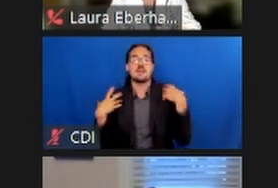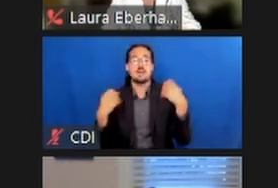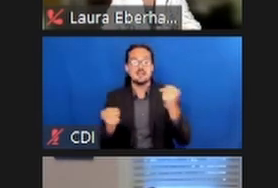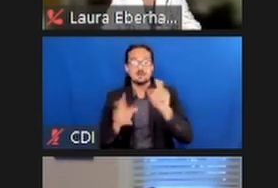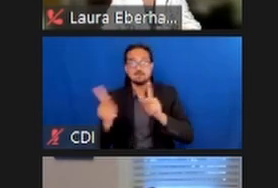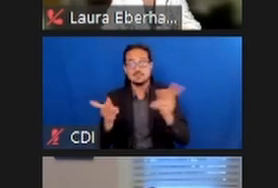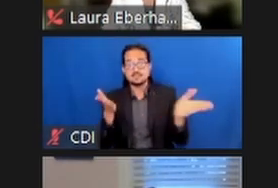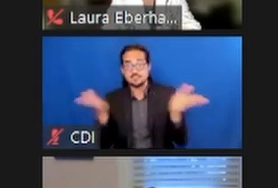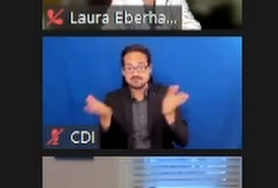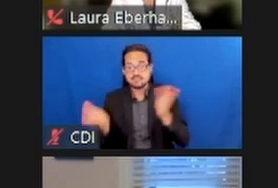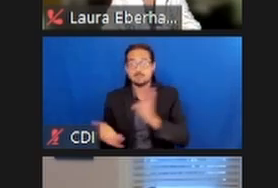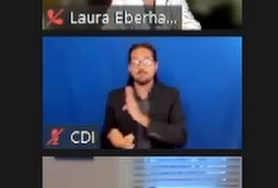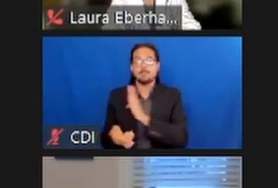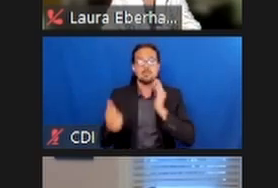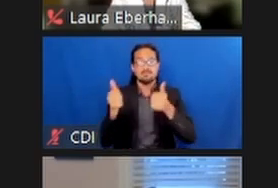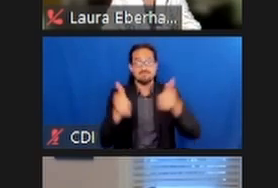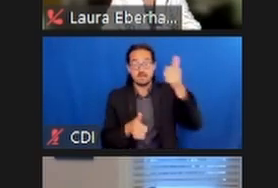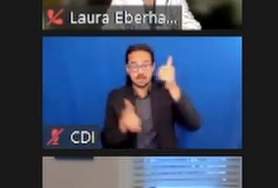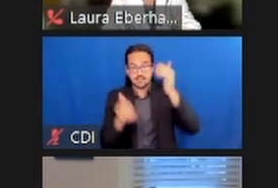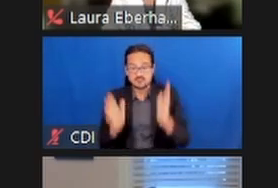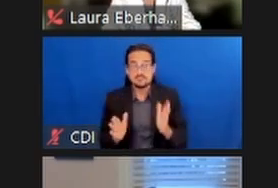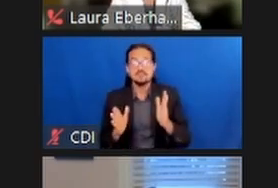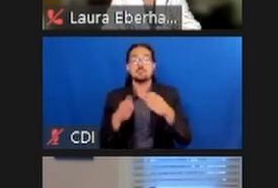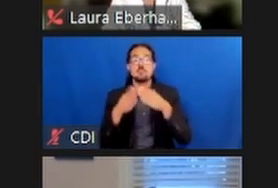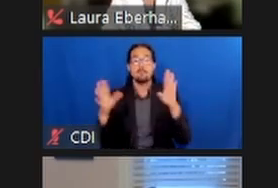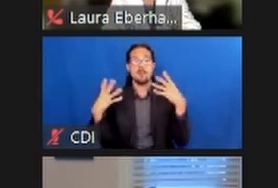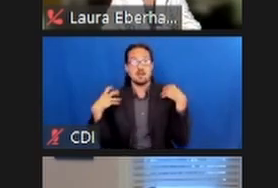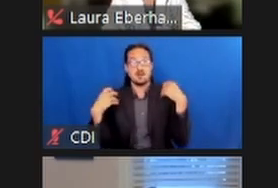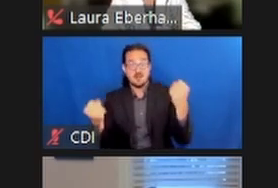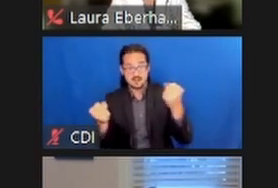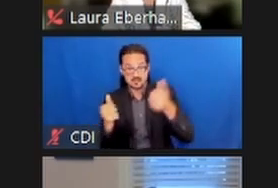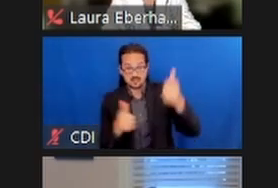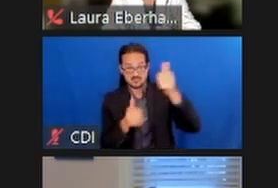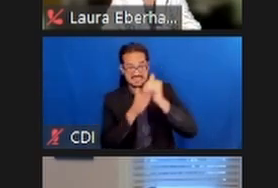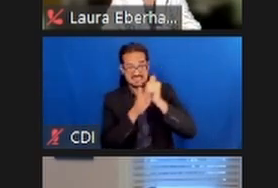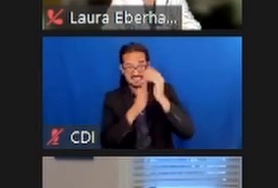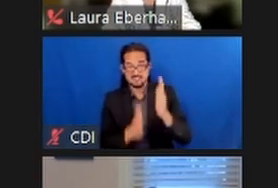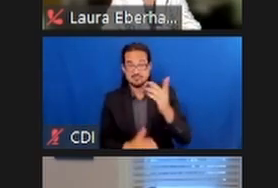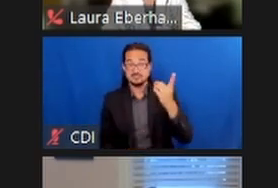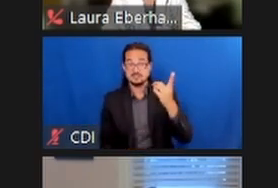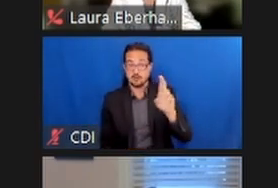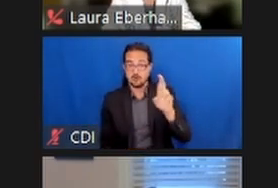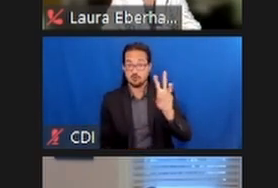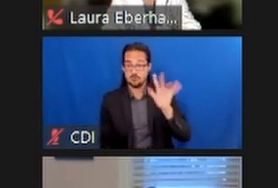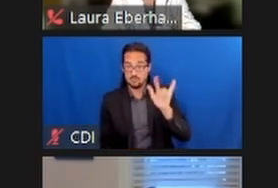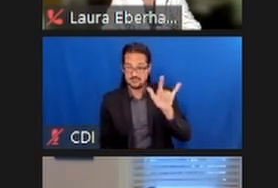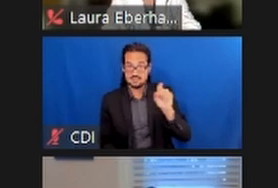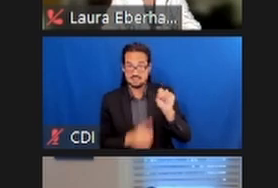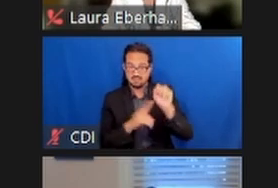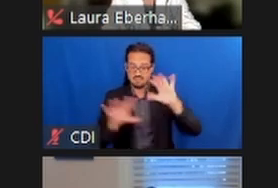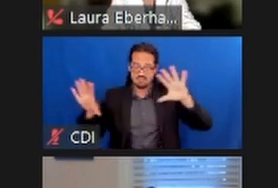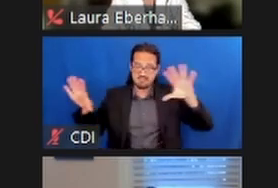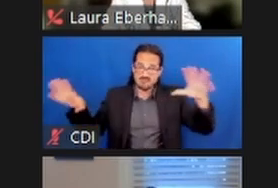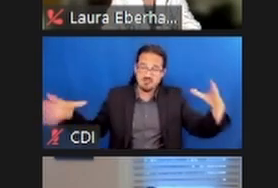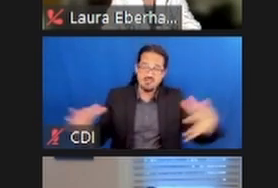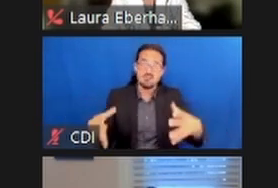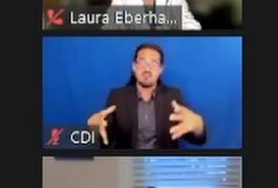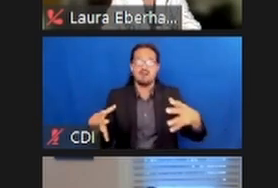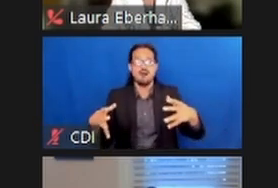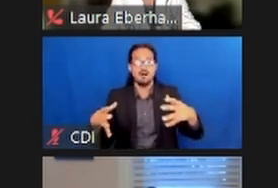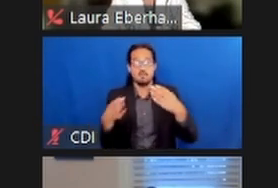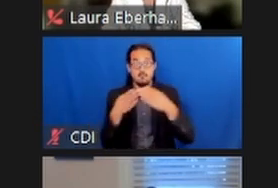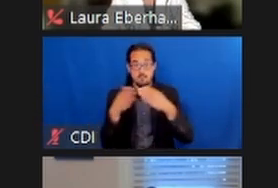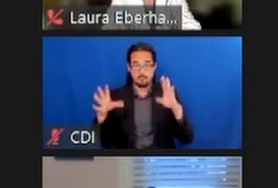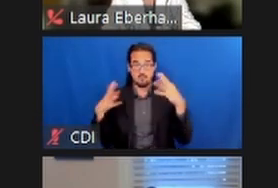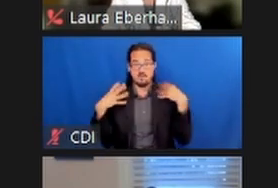turning point. And by following the public health directives, we are ready to return what would be a new normal. That's why